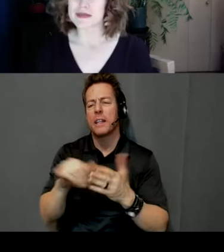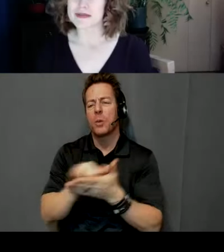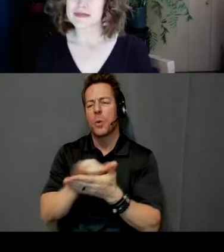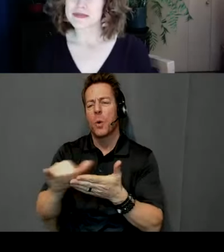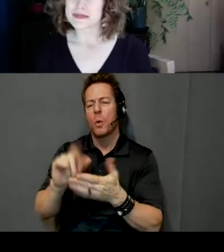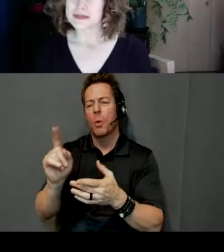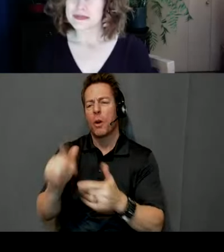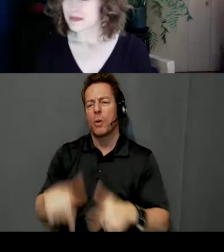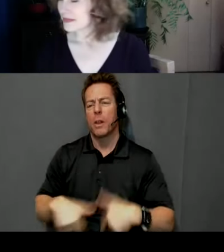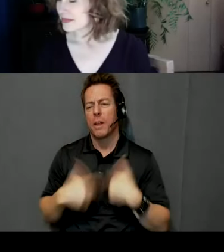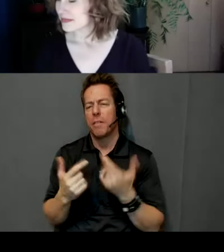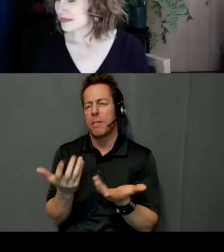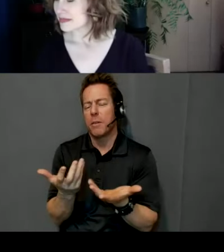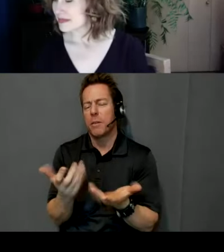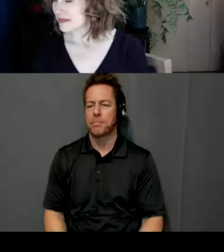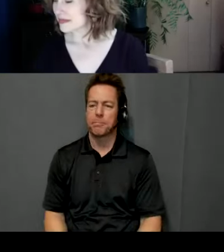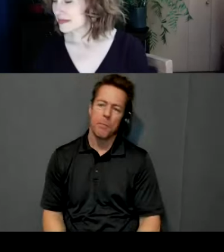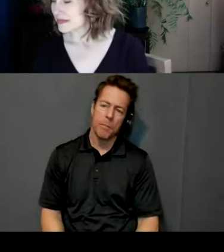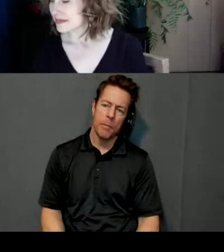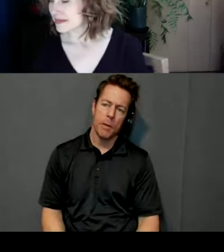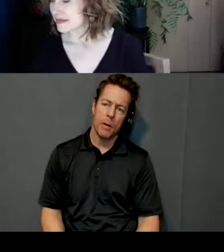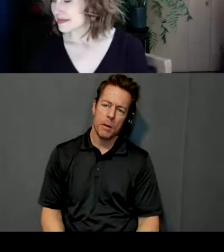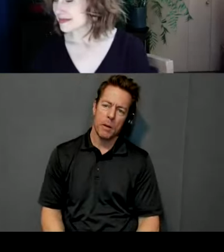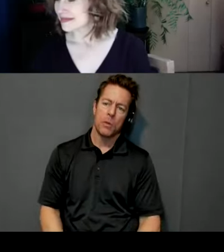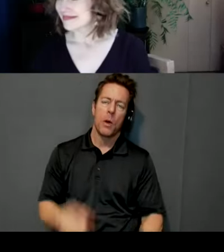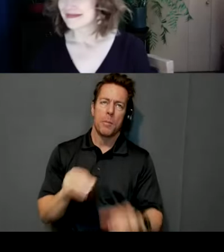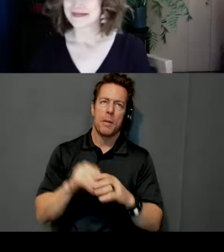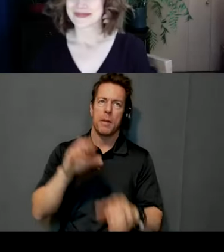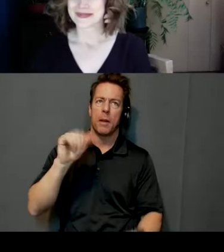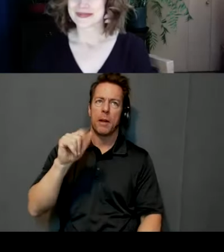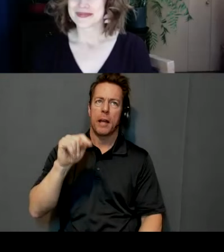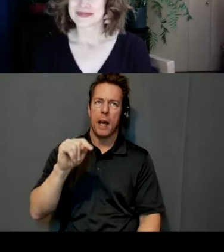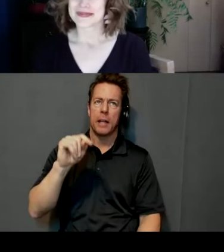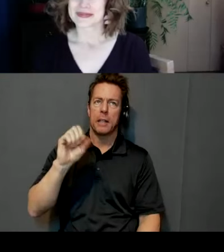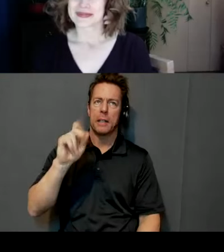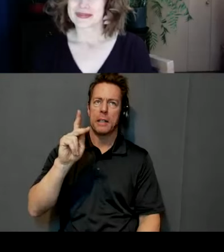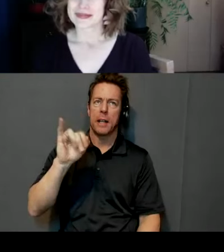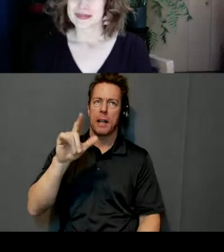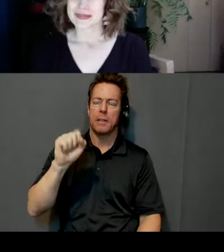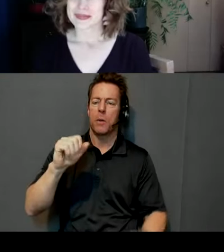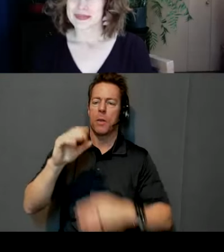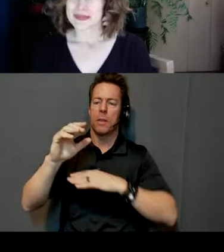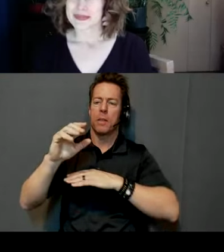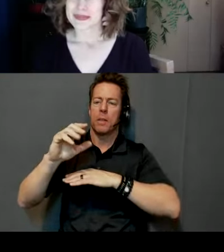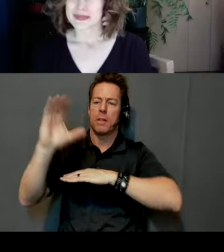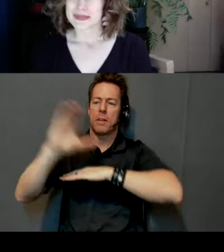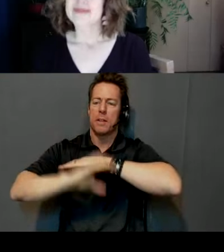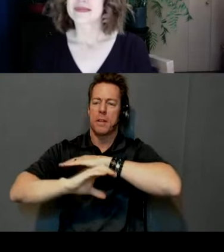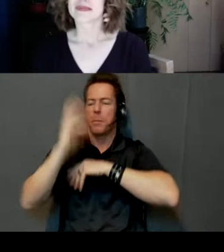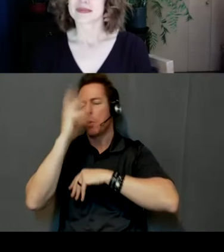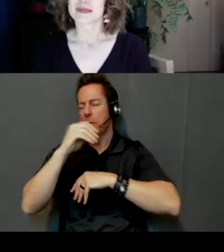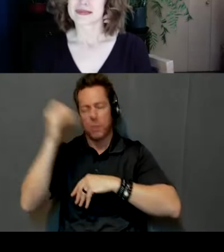live? I mean, I'm in the Catskills right now, so the sunsets they're